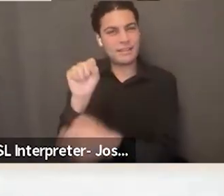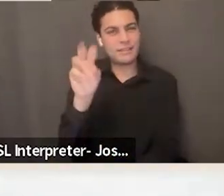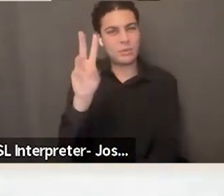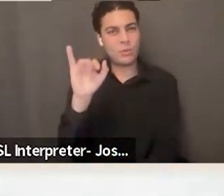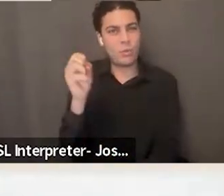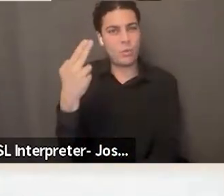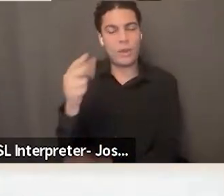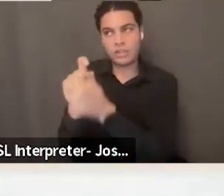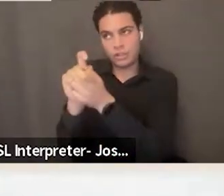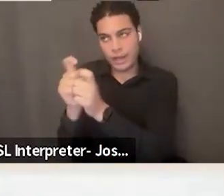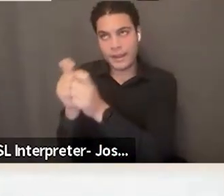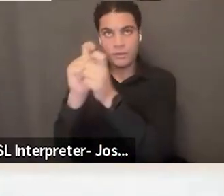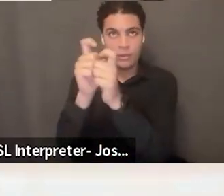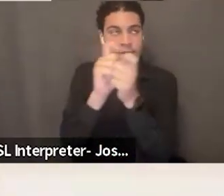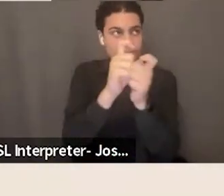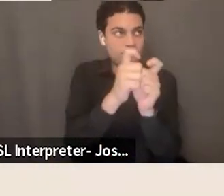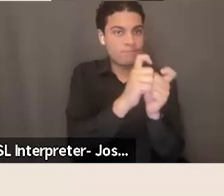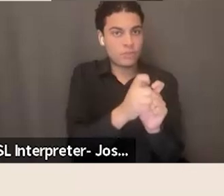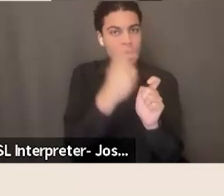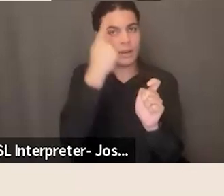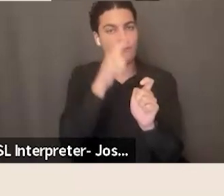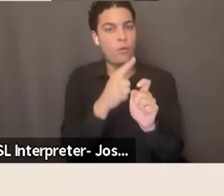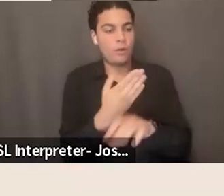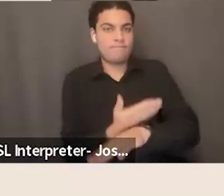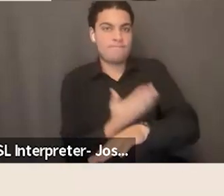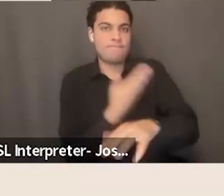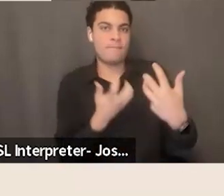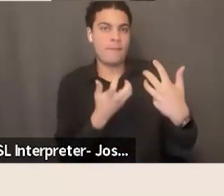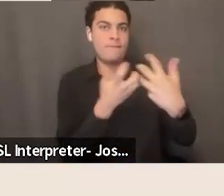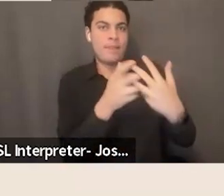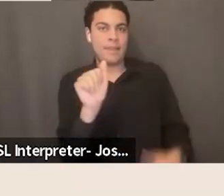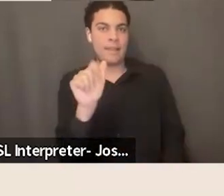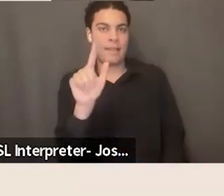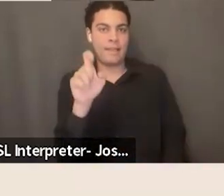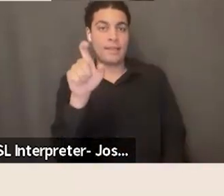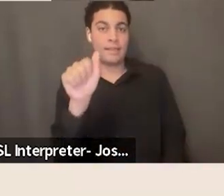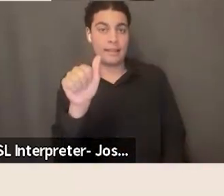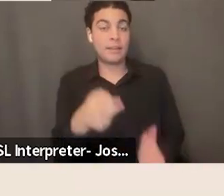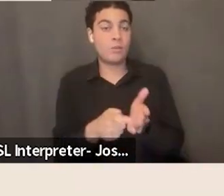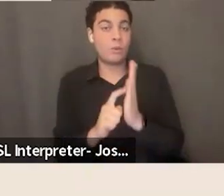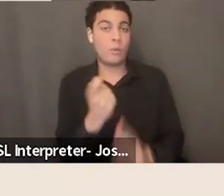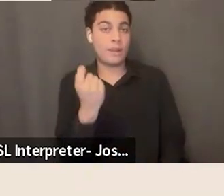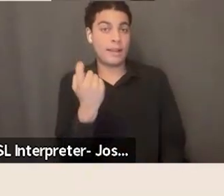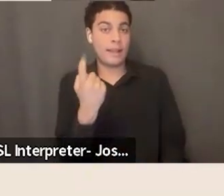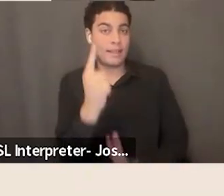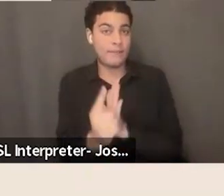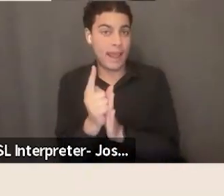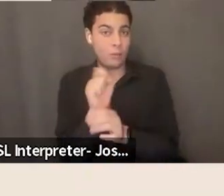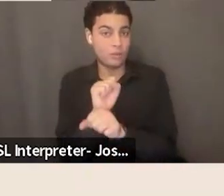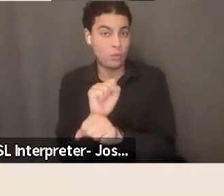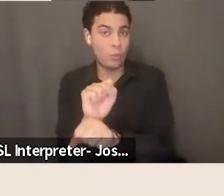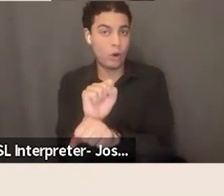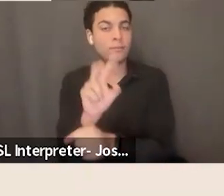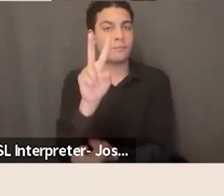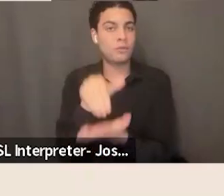downloading another app. That's 11 hours or $2,000 if you own the home. If you rent an